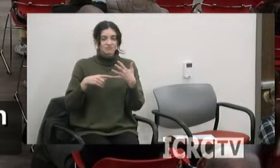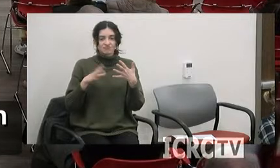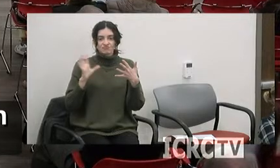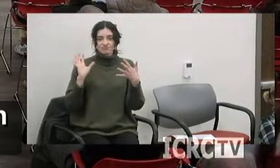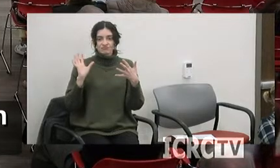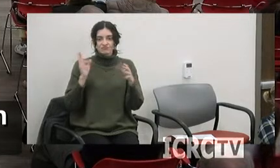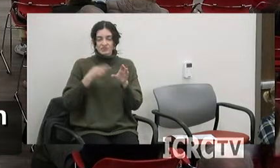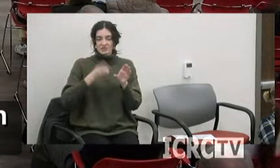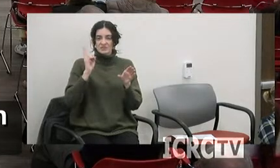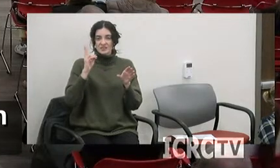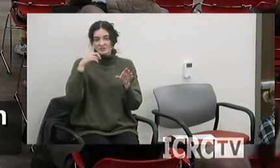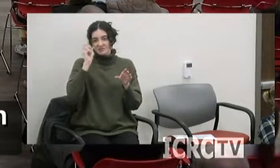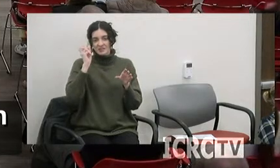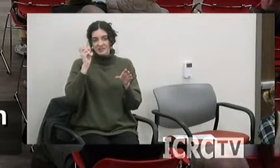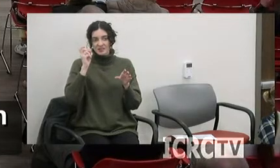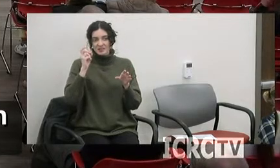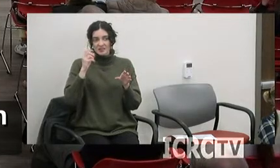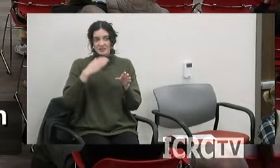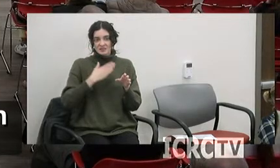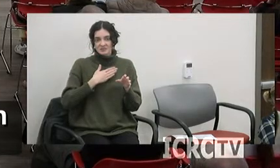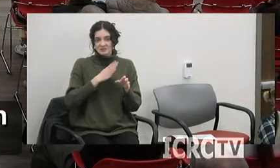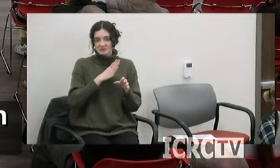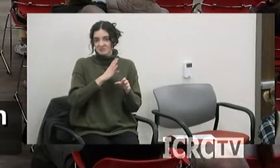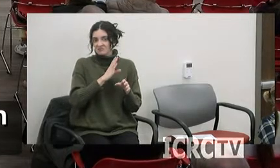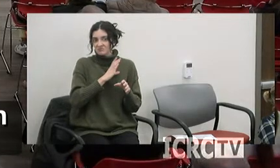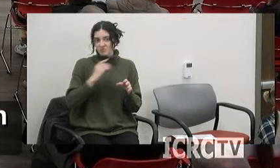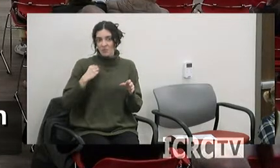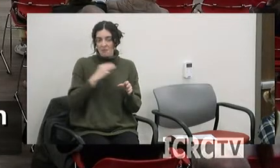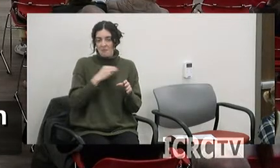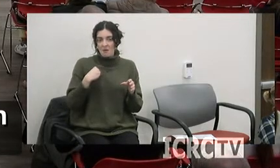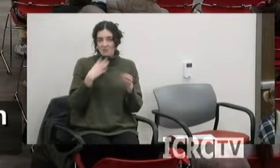around. Motion carries.